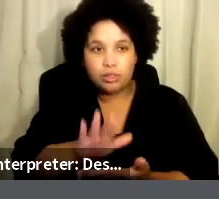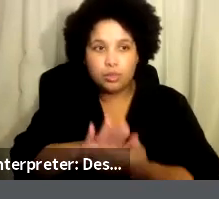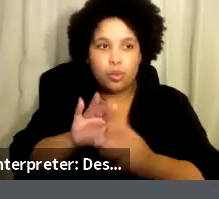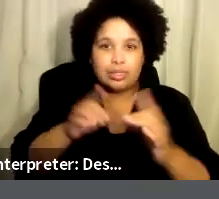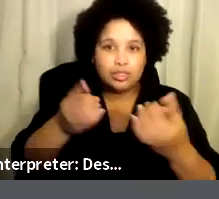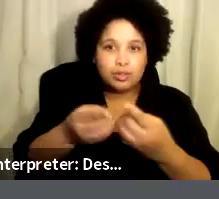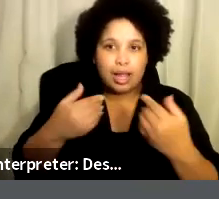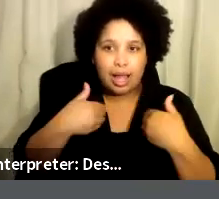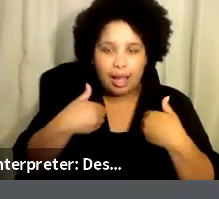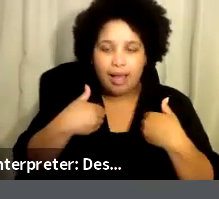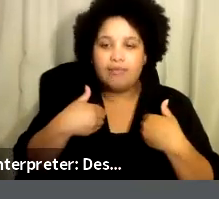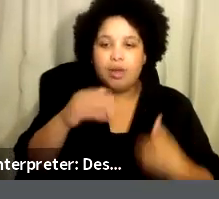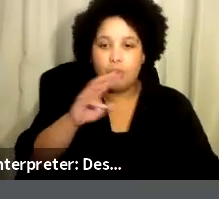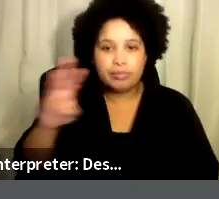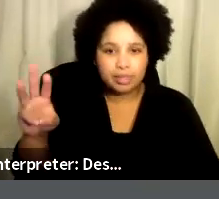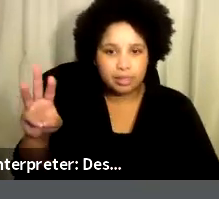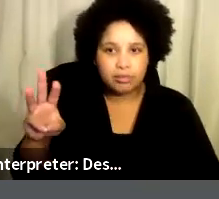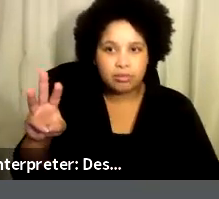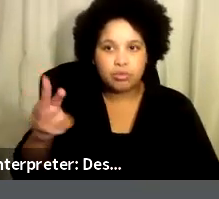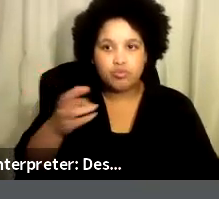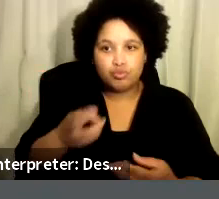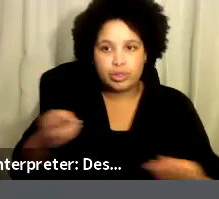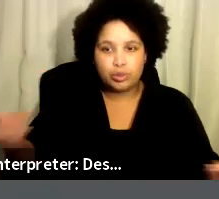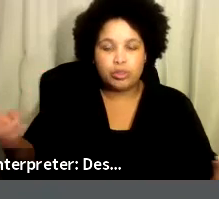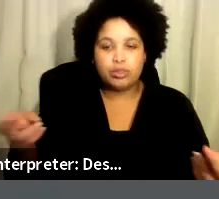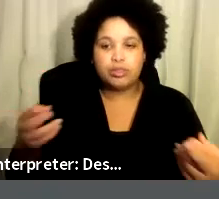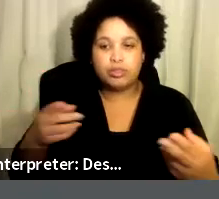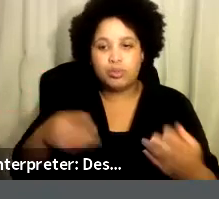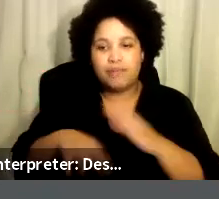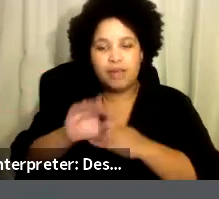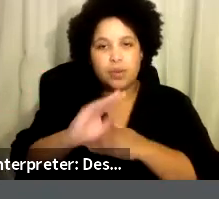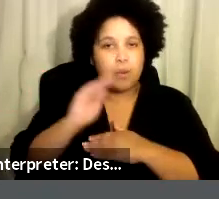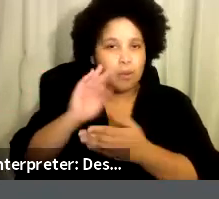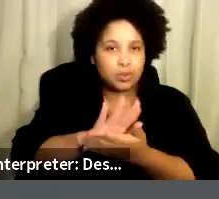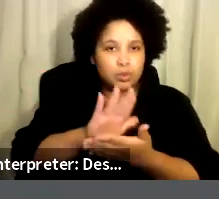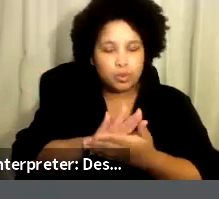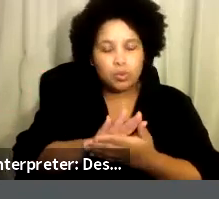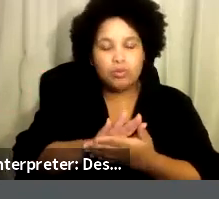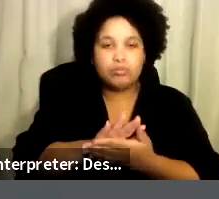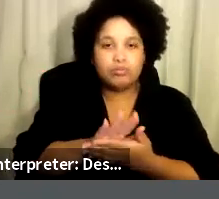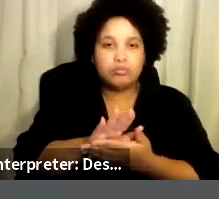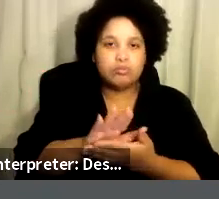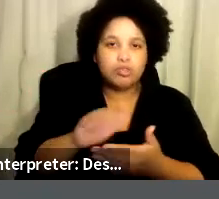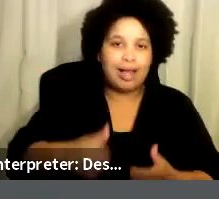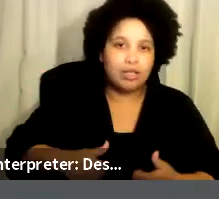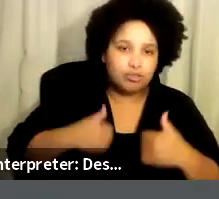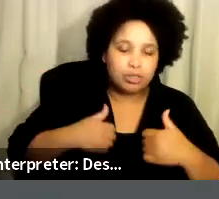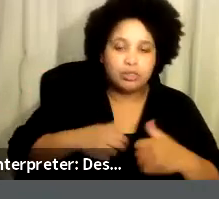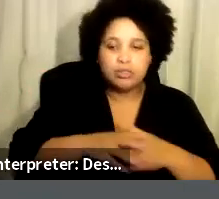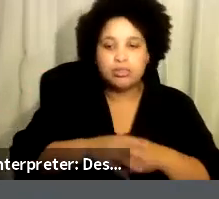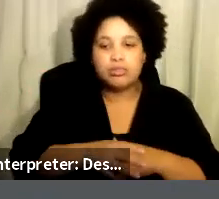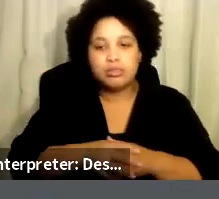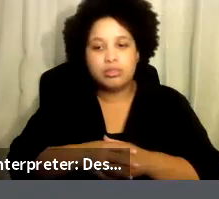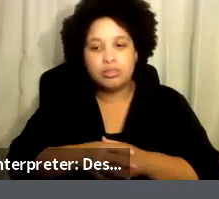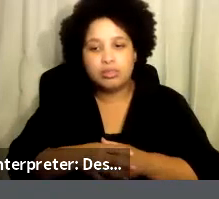district has a website, a resource so you can find what your home school is based on your address. And that is based